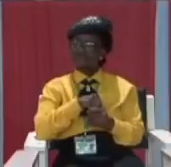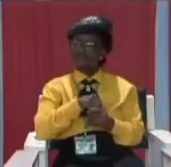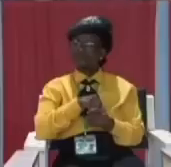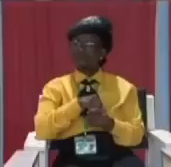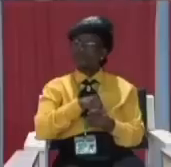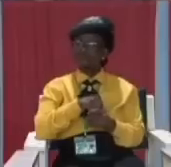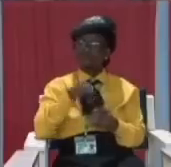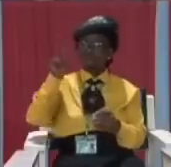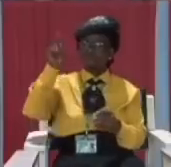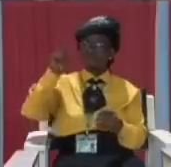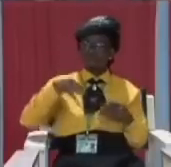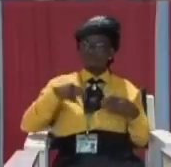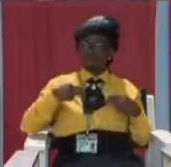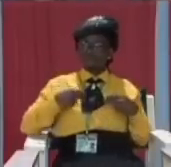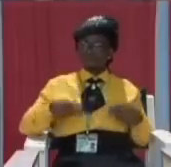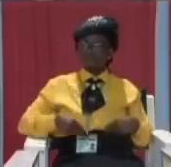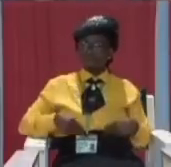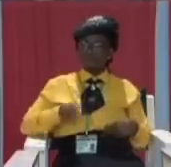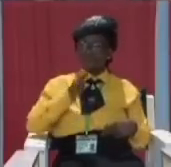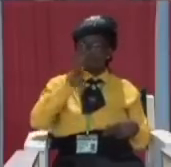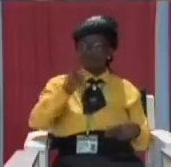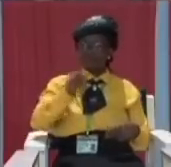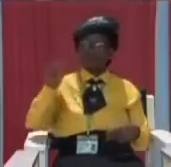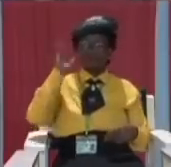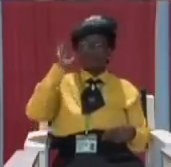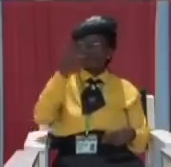No human being is going to lay hands on you today.